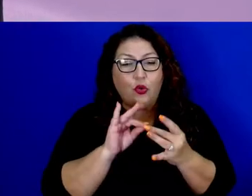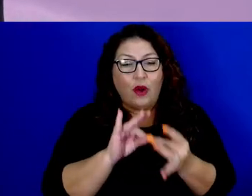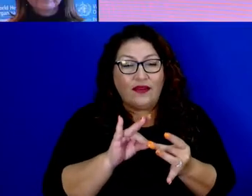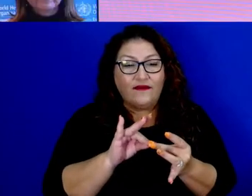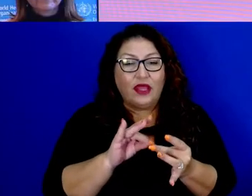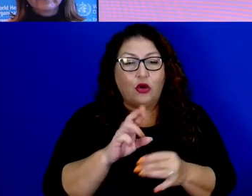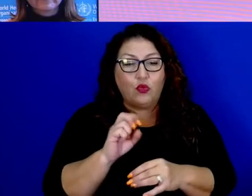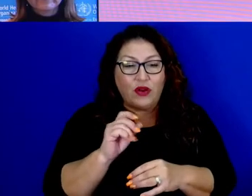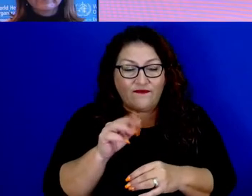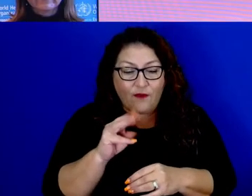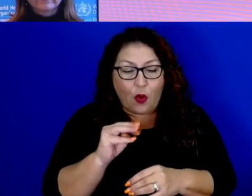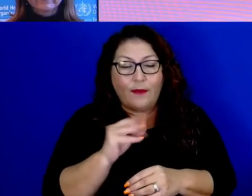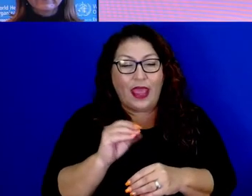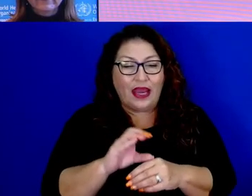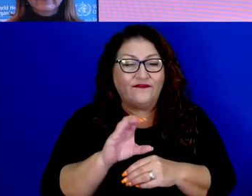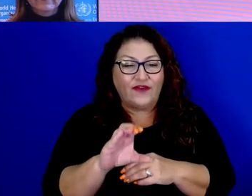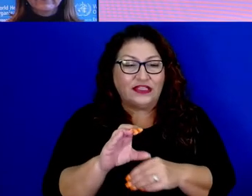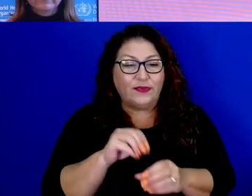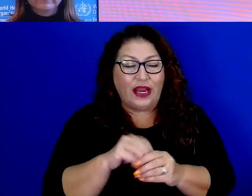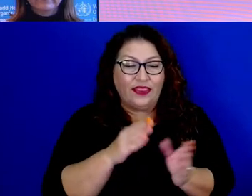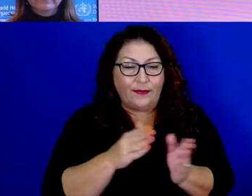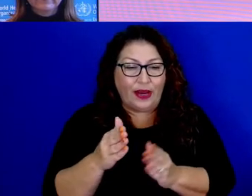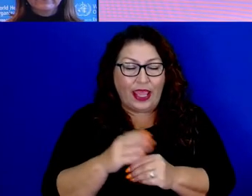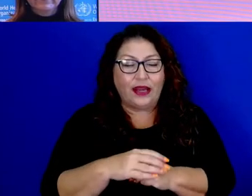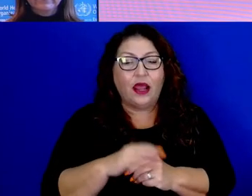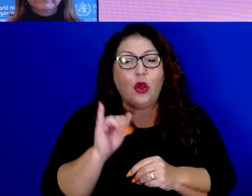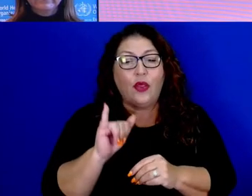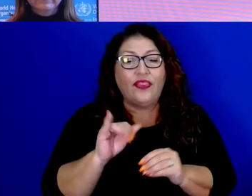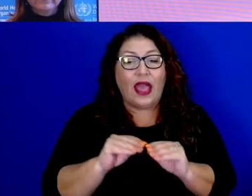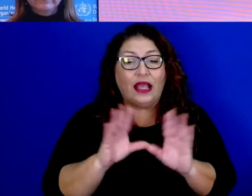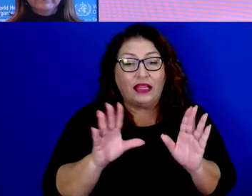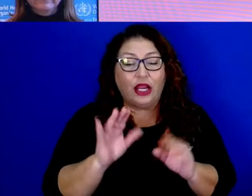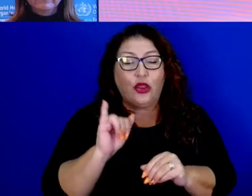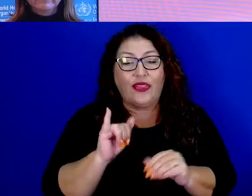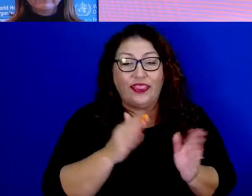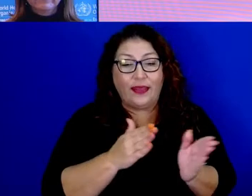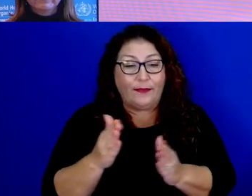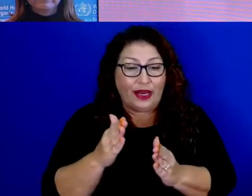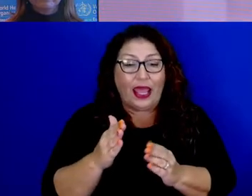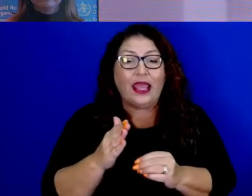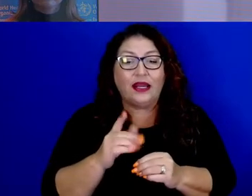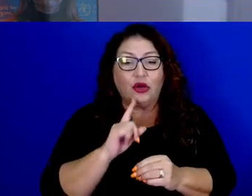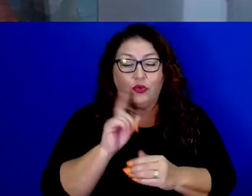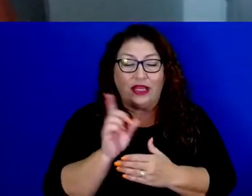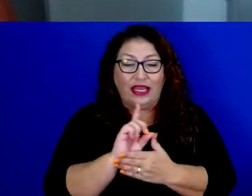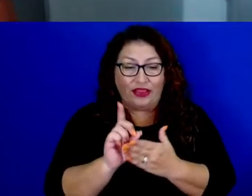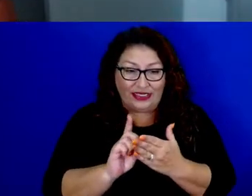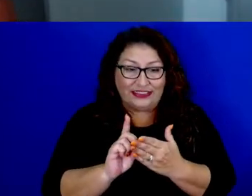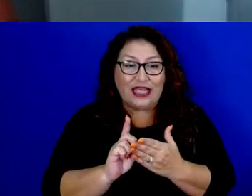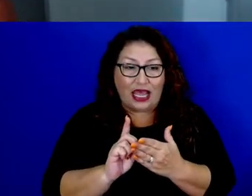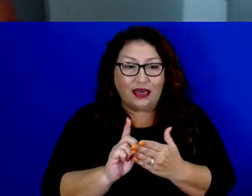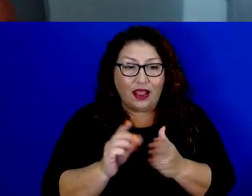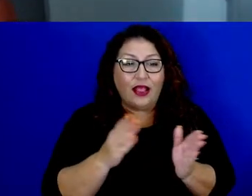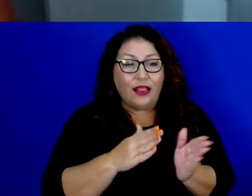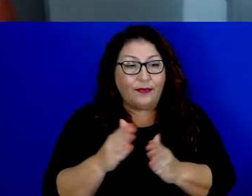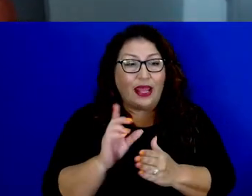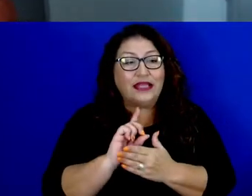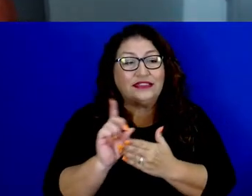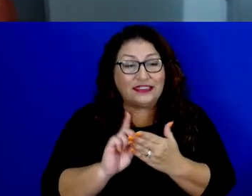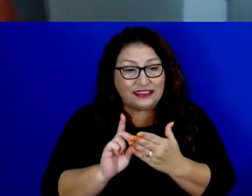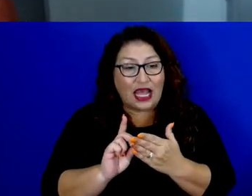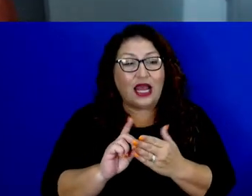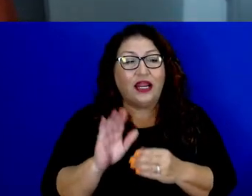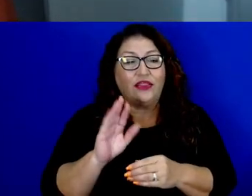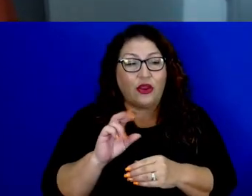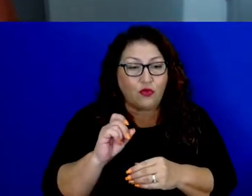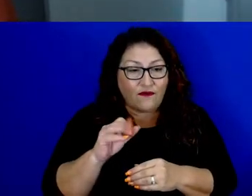plans. What is clear is that the plans are the design, are the plans designing the reforms and investments, but we